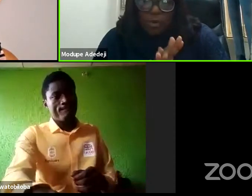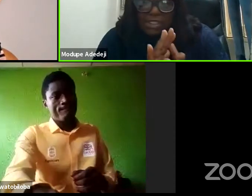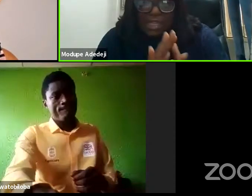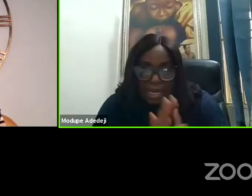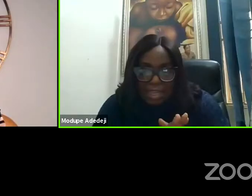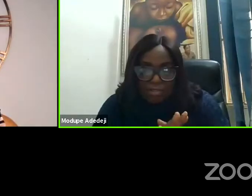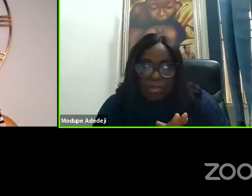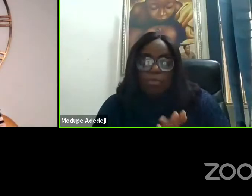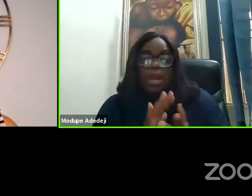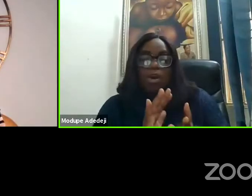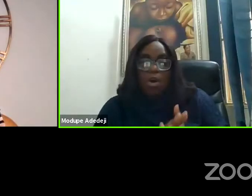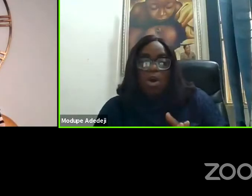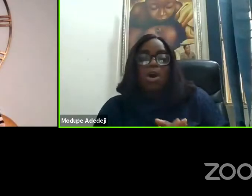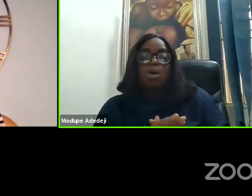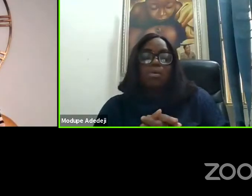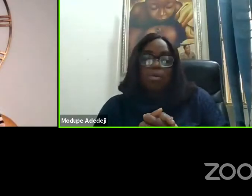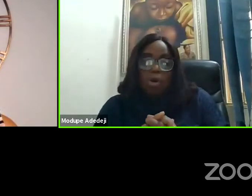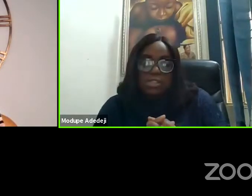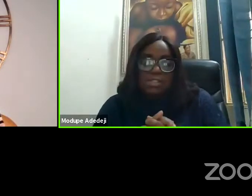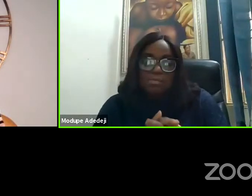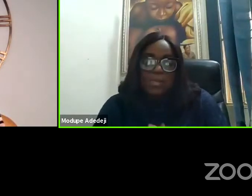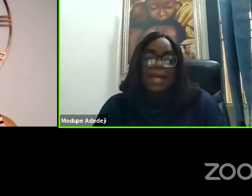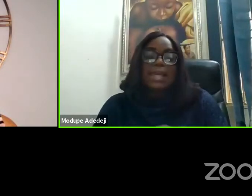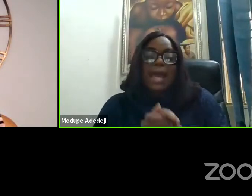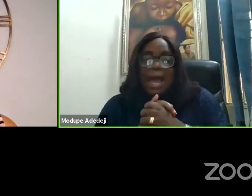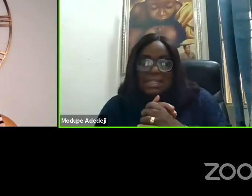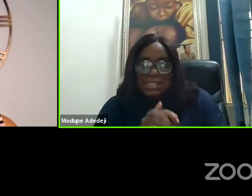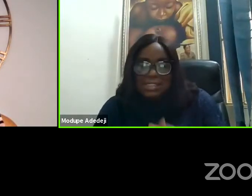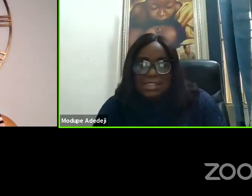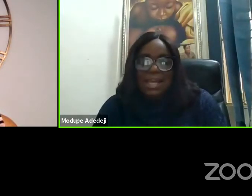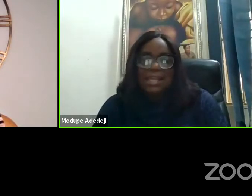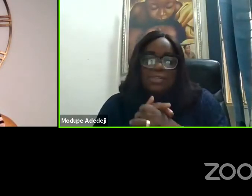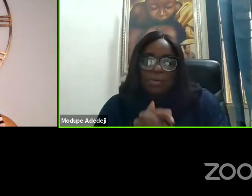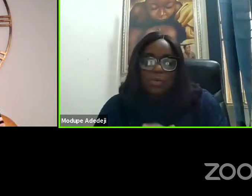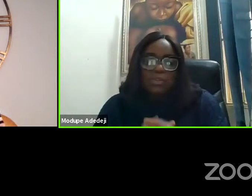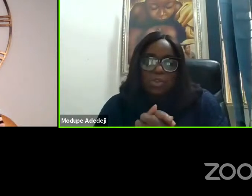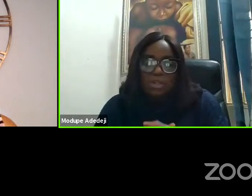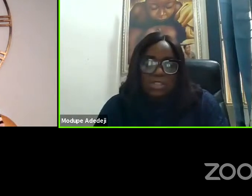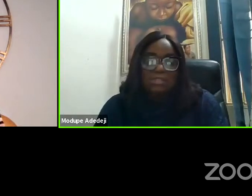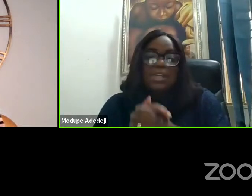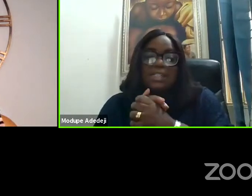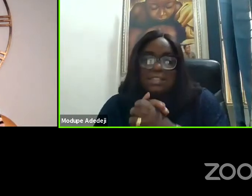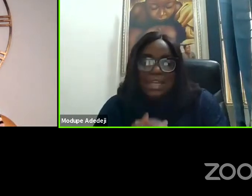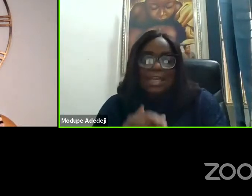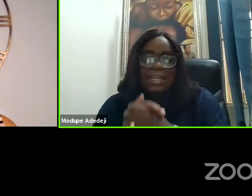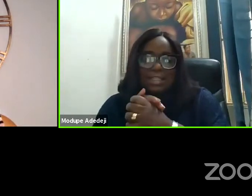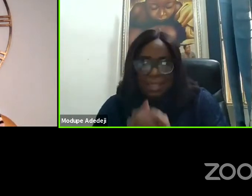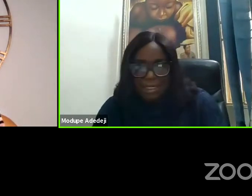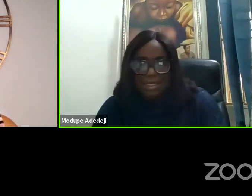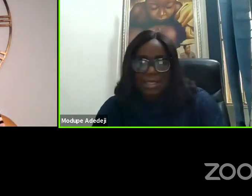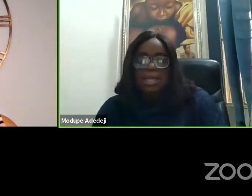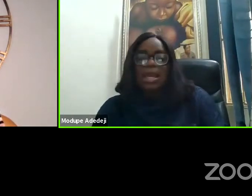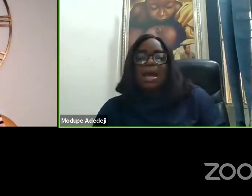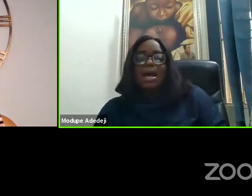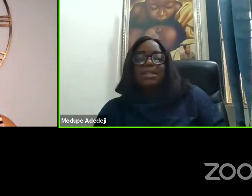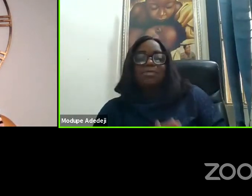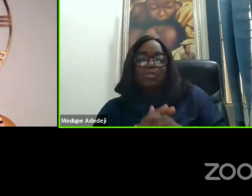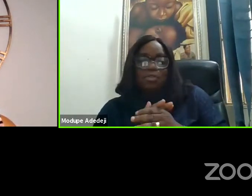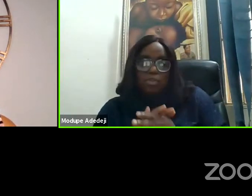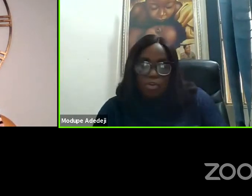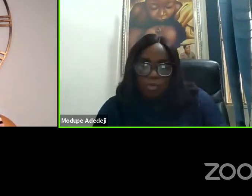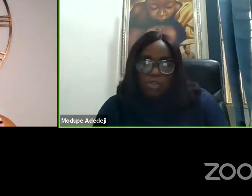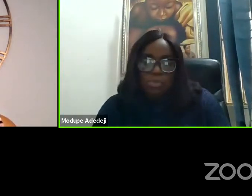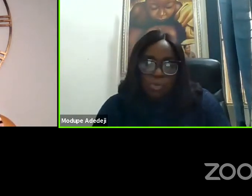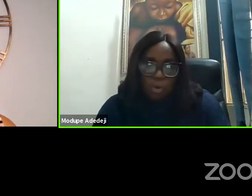recorded menopause in their life, were all gotten by assisted reproductive technique. And